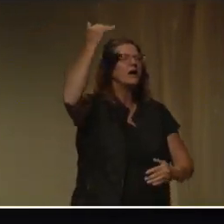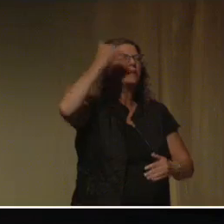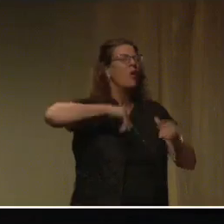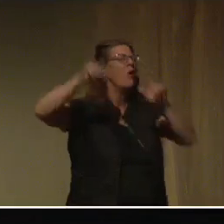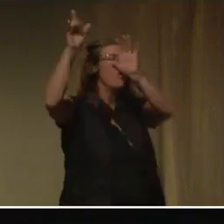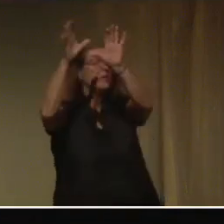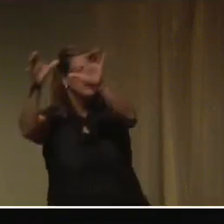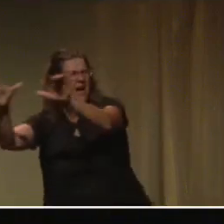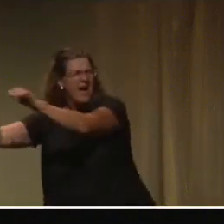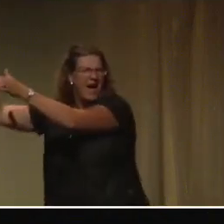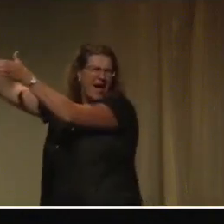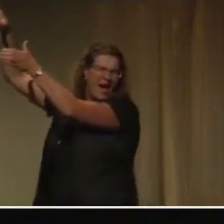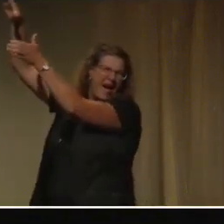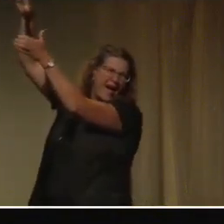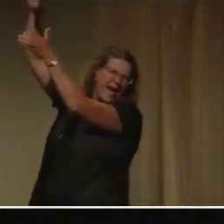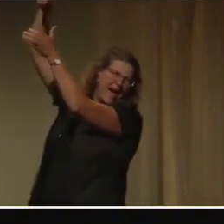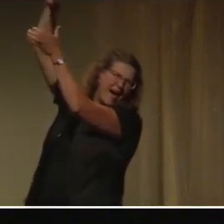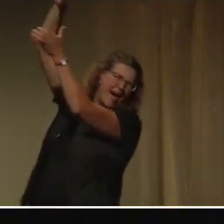And pour it